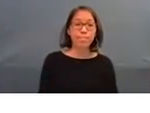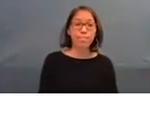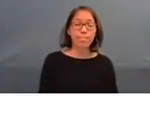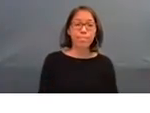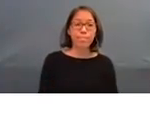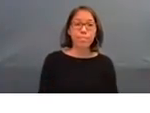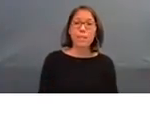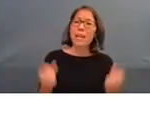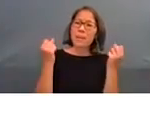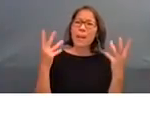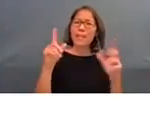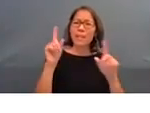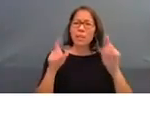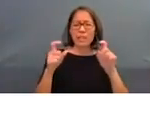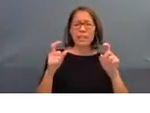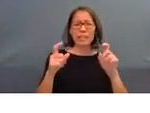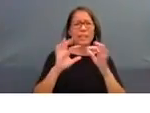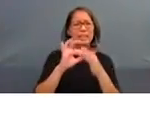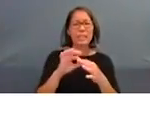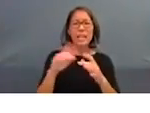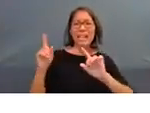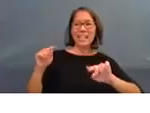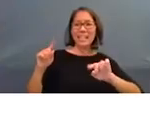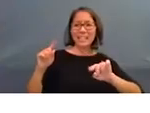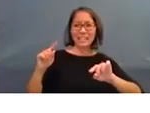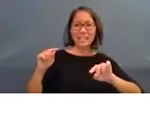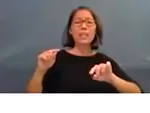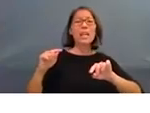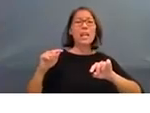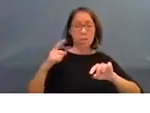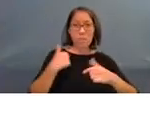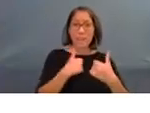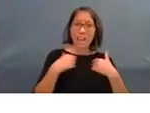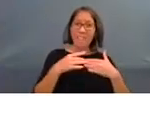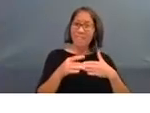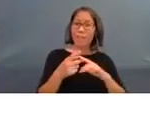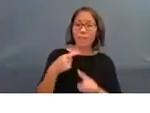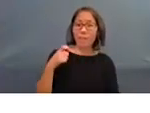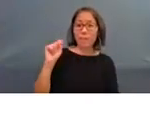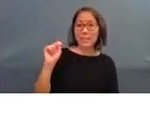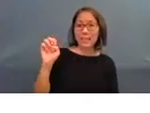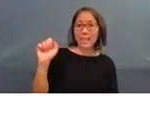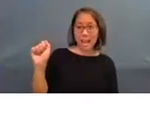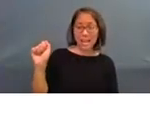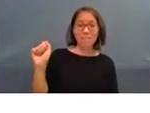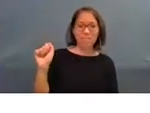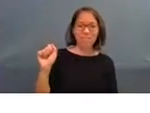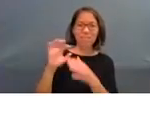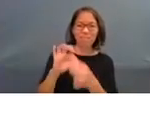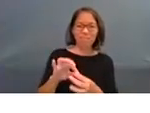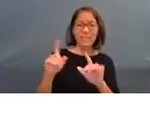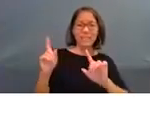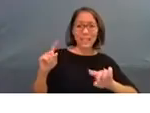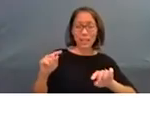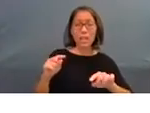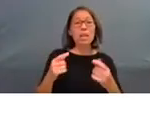A lot of questions have come to us about attendance, and we do have guidance from TEA on that. And as of today, students